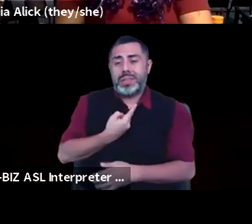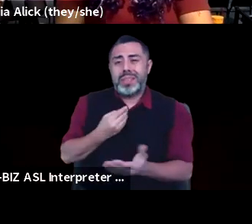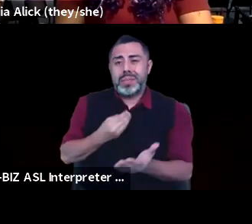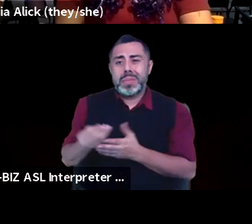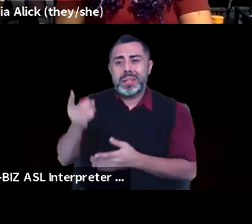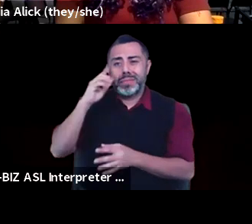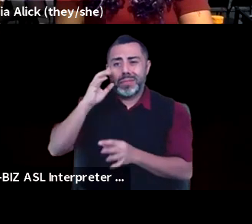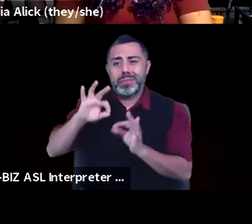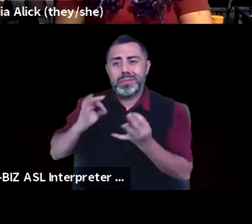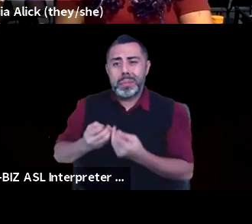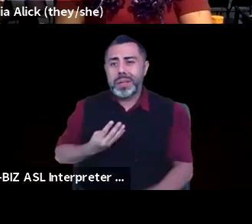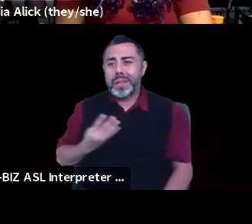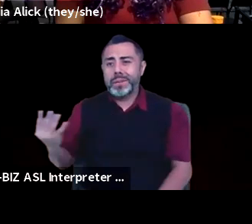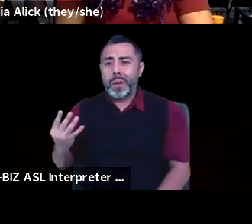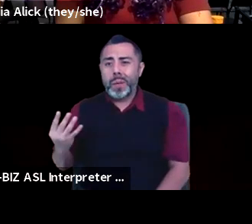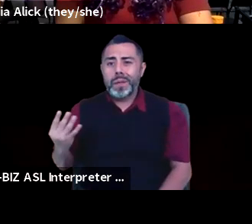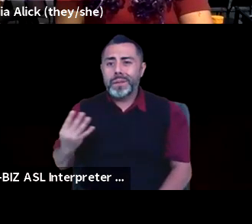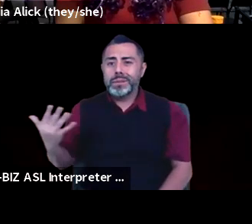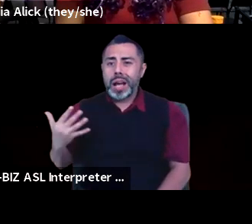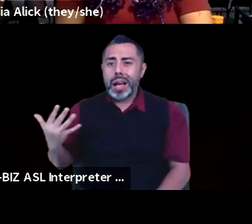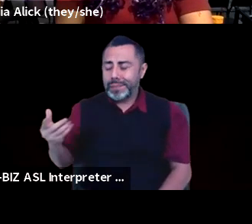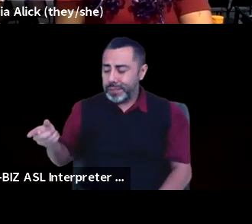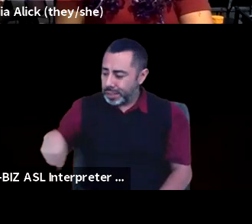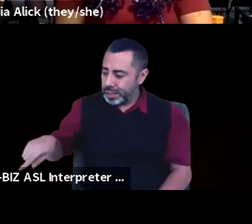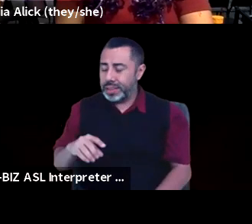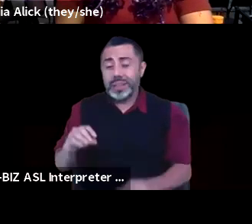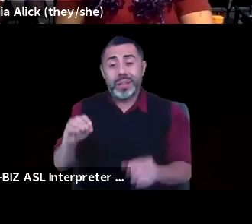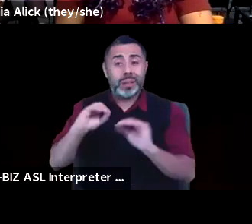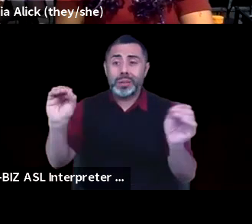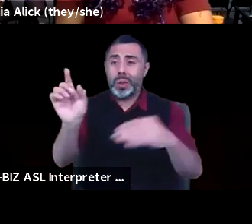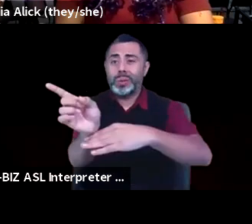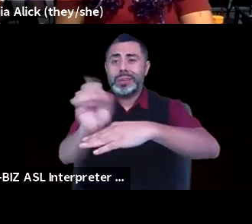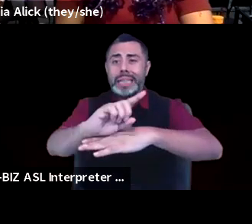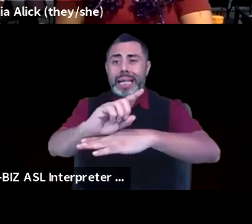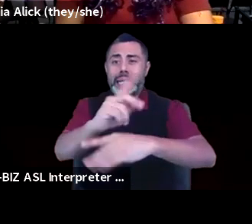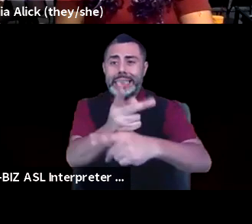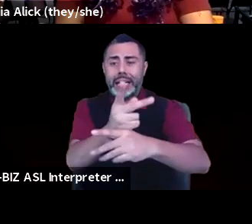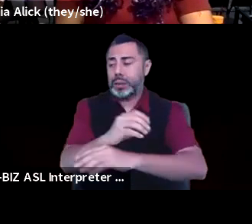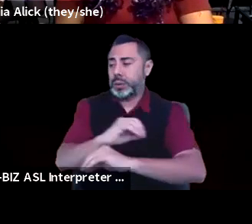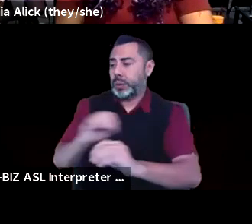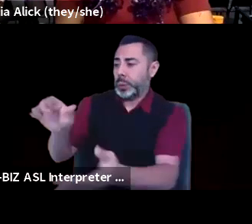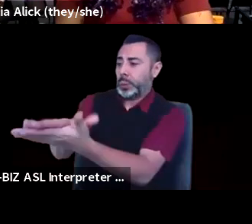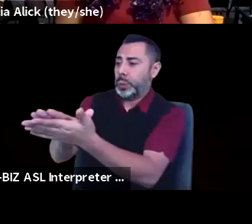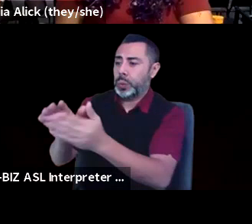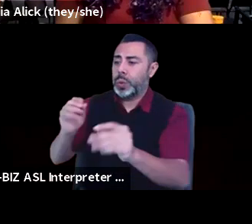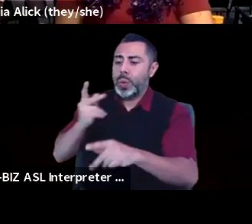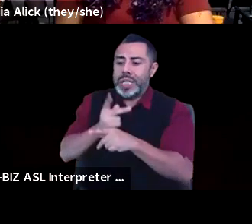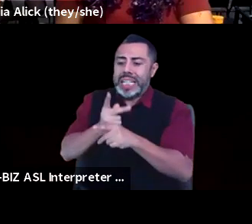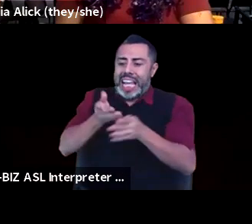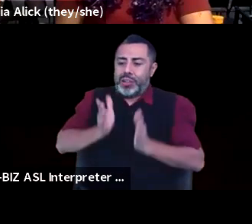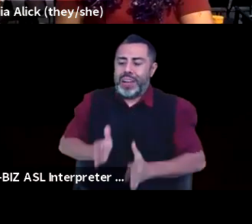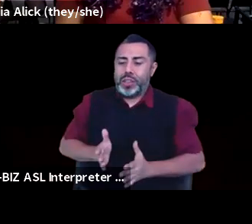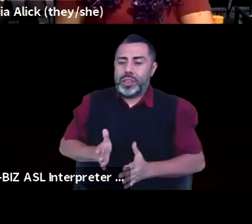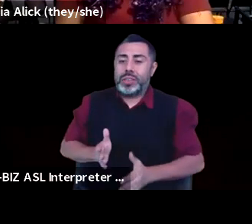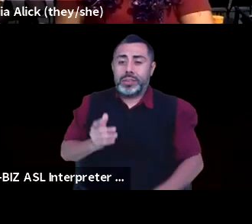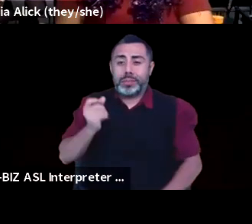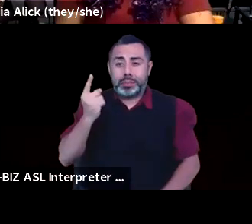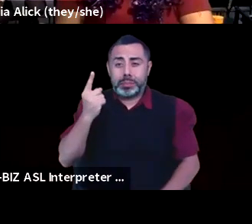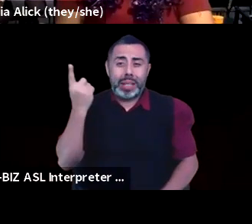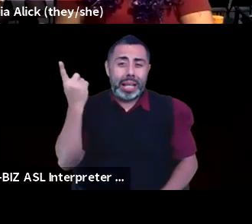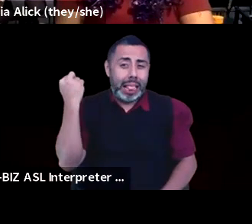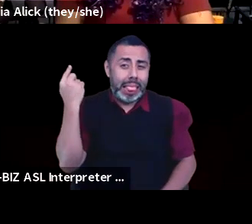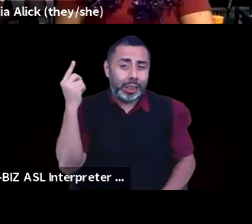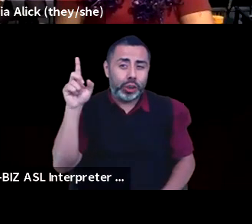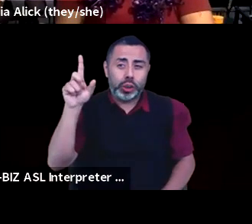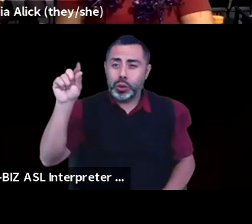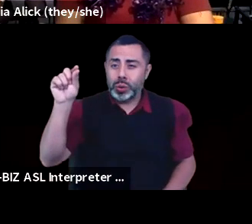is no daycare, there is no school, there is no caregiver. It's an last year in